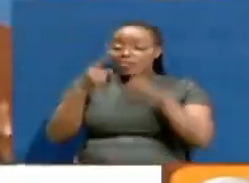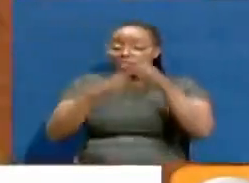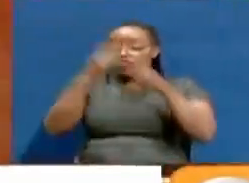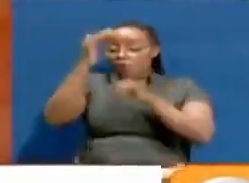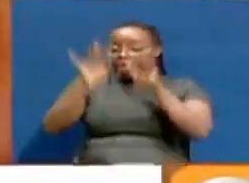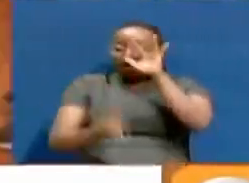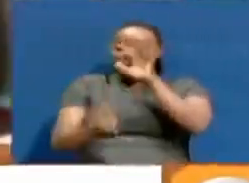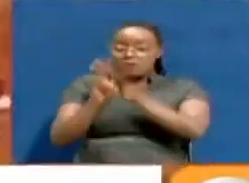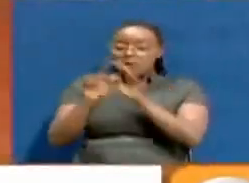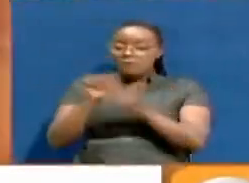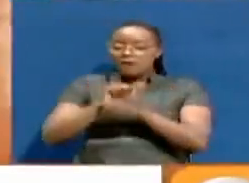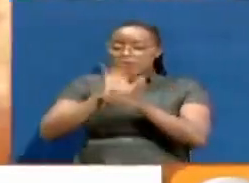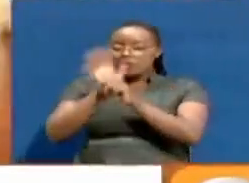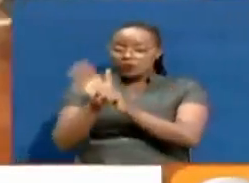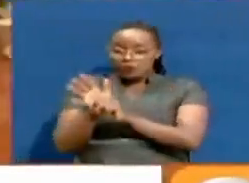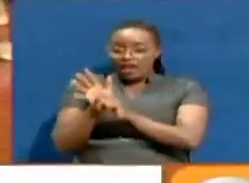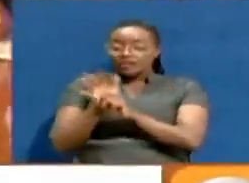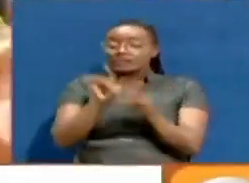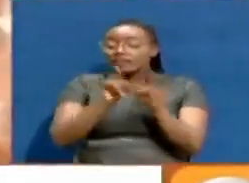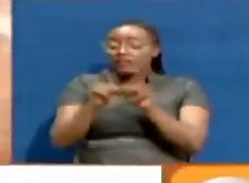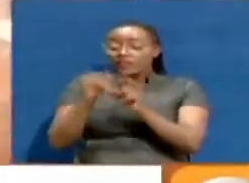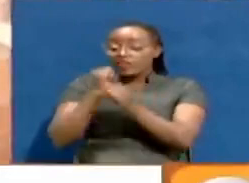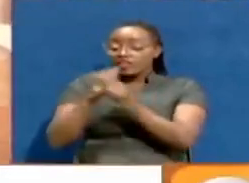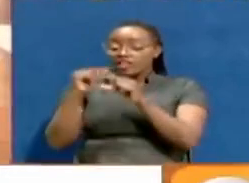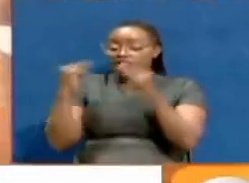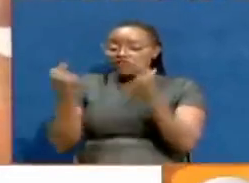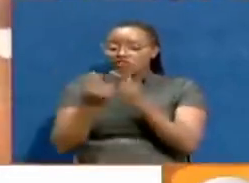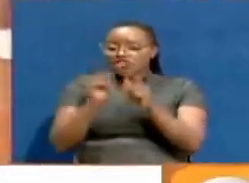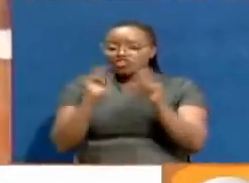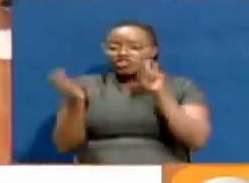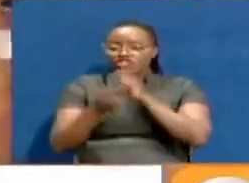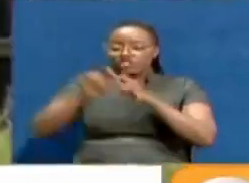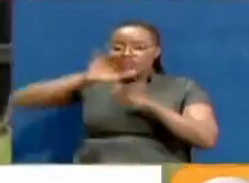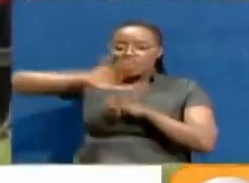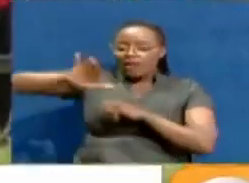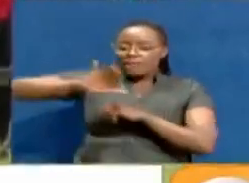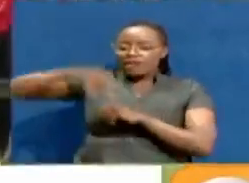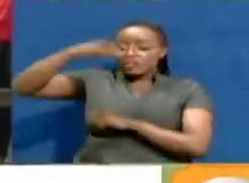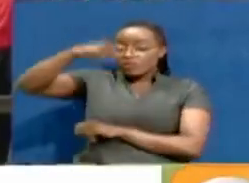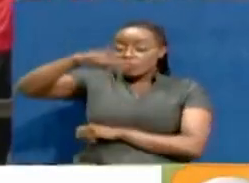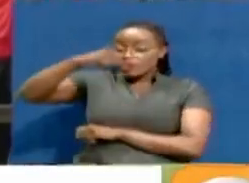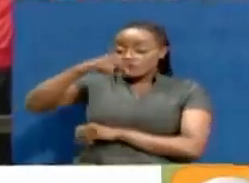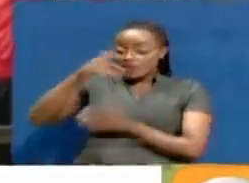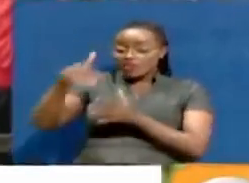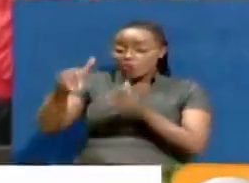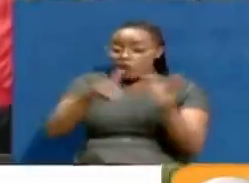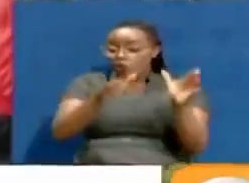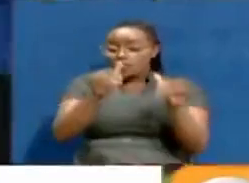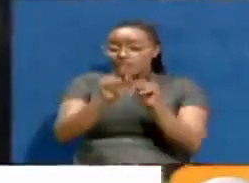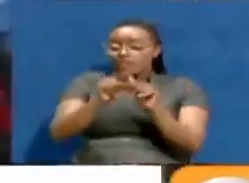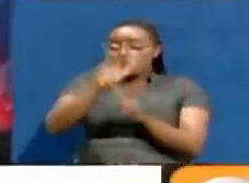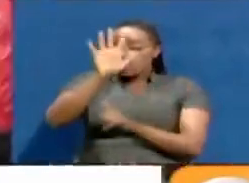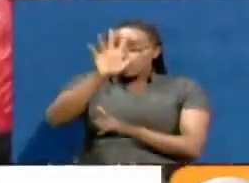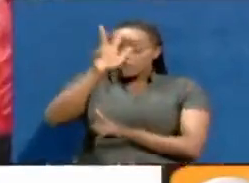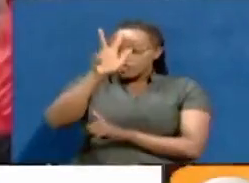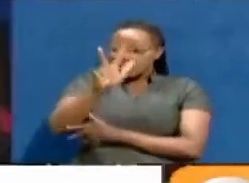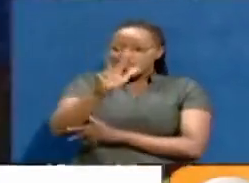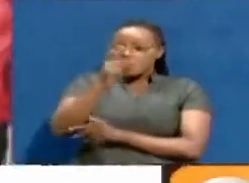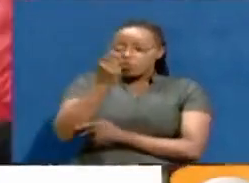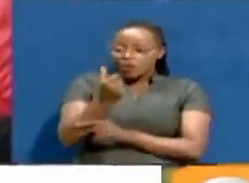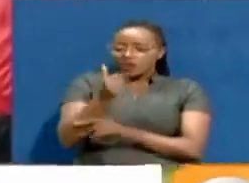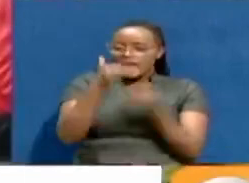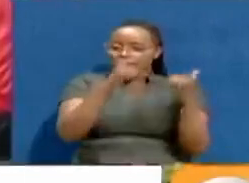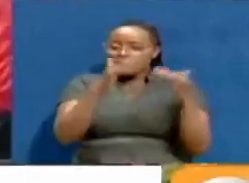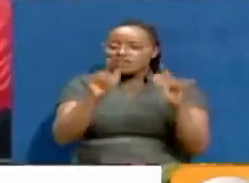to the COVID-19 restrictions. The task force restructured the remaining qualification path, with the 53 quota